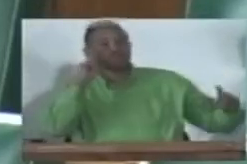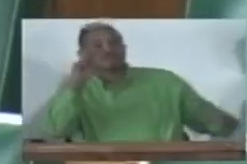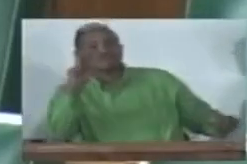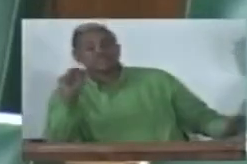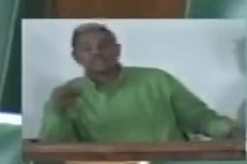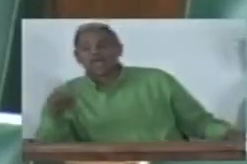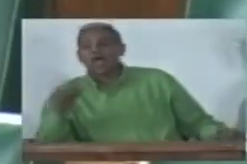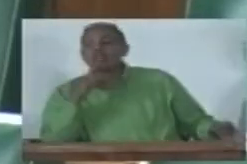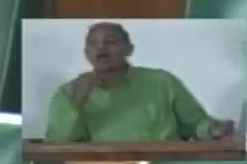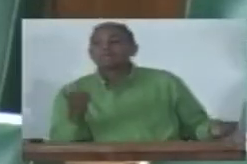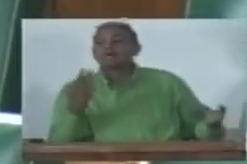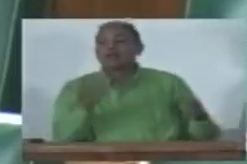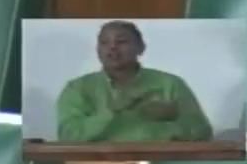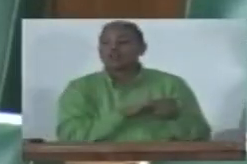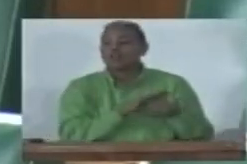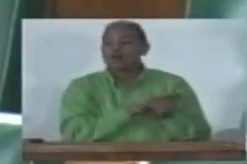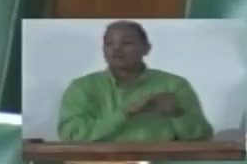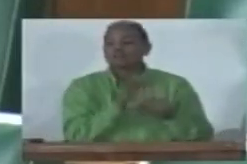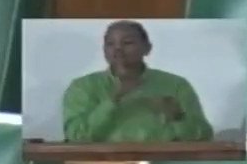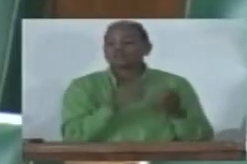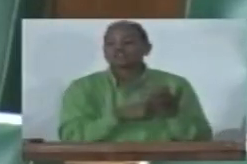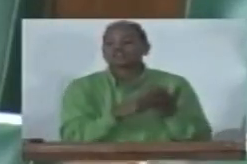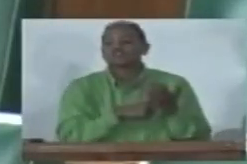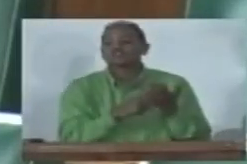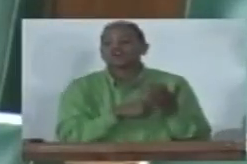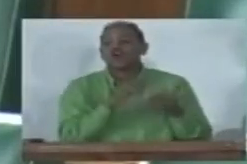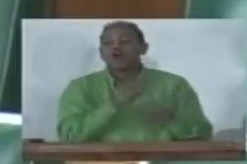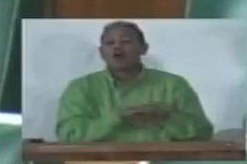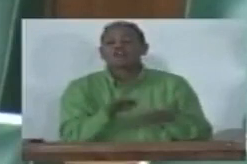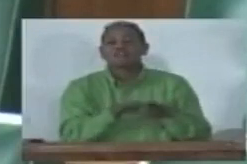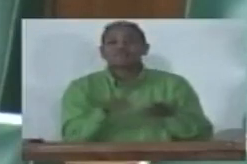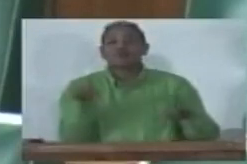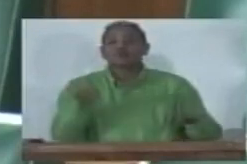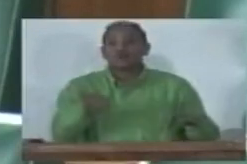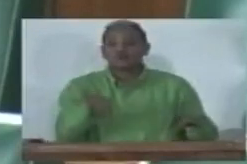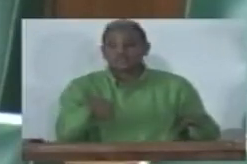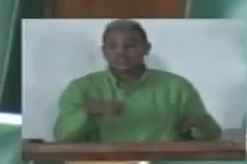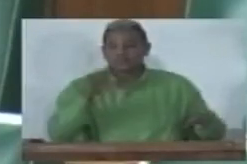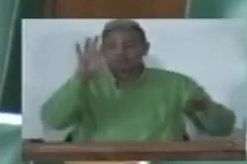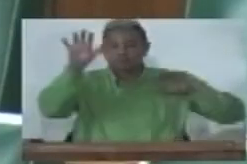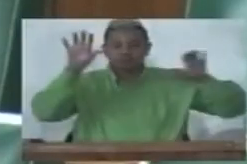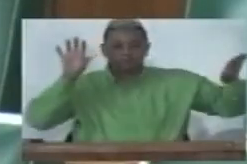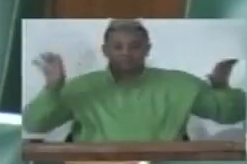a number of locations were discussed on the ground floor.